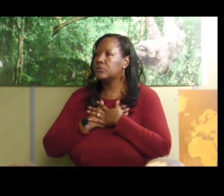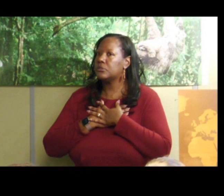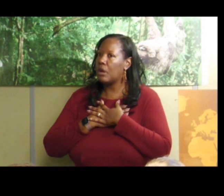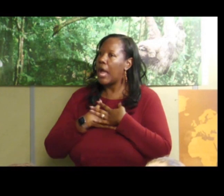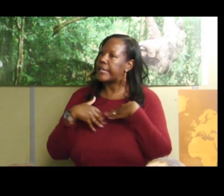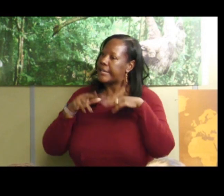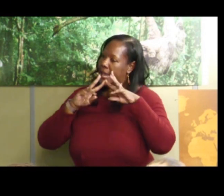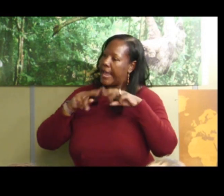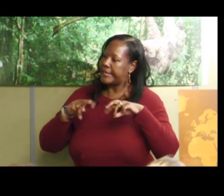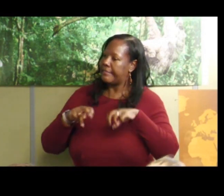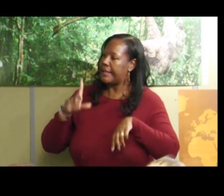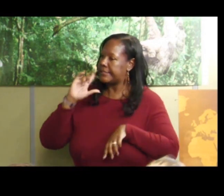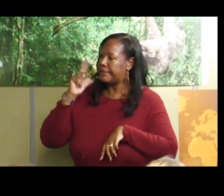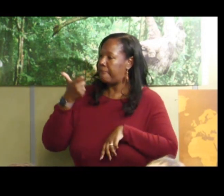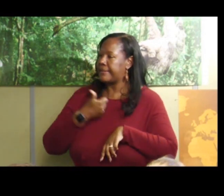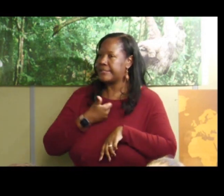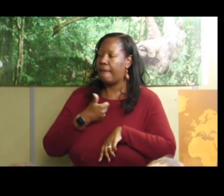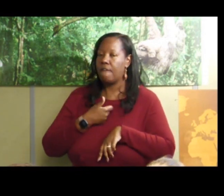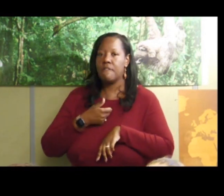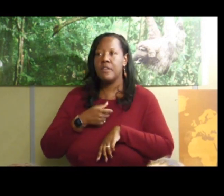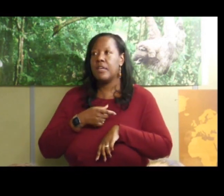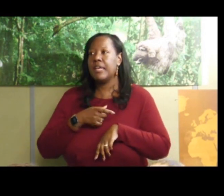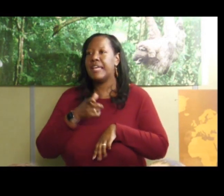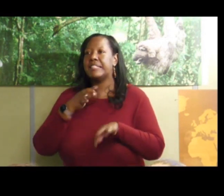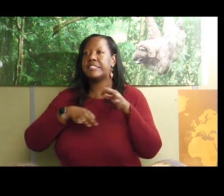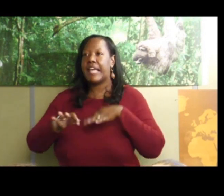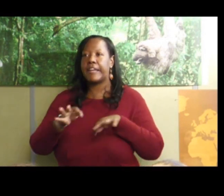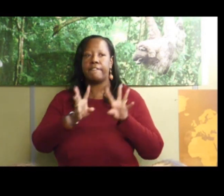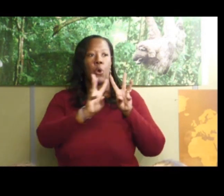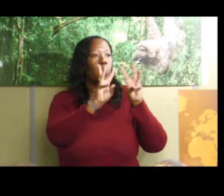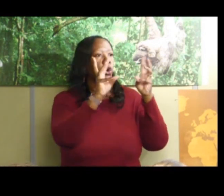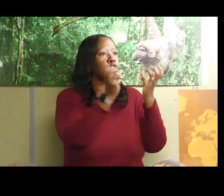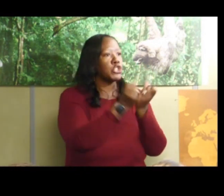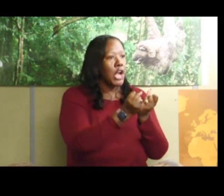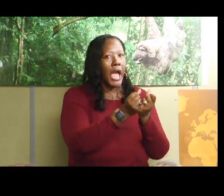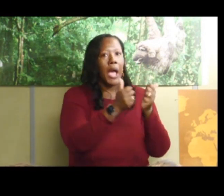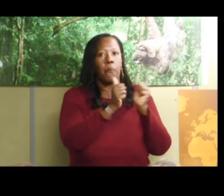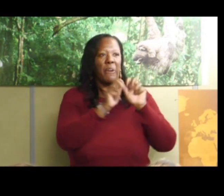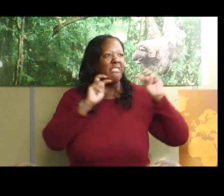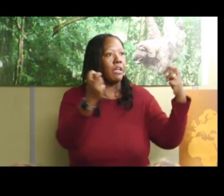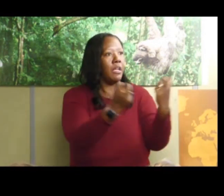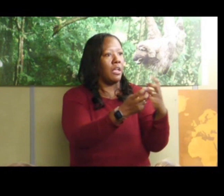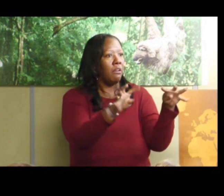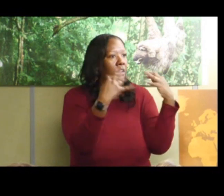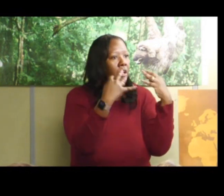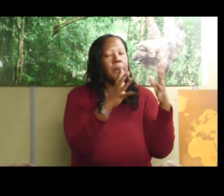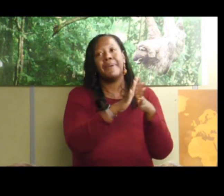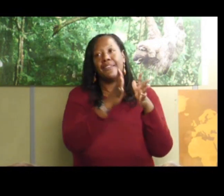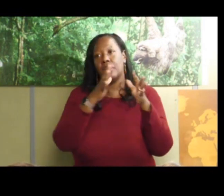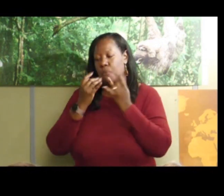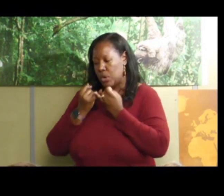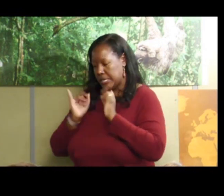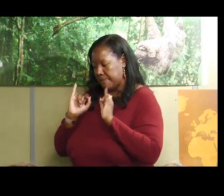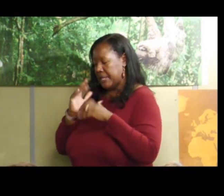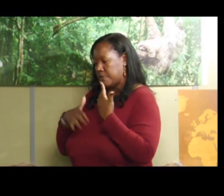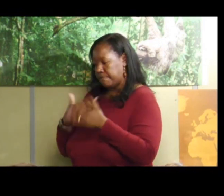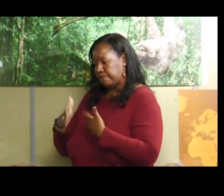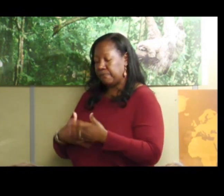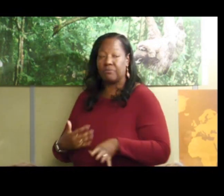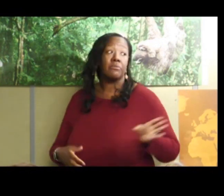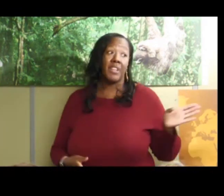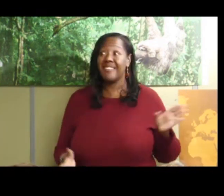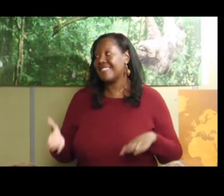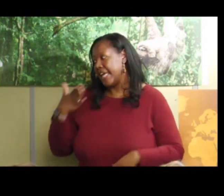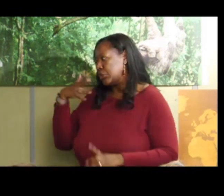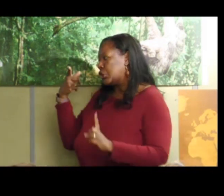it on your own, not say in a workshop with your colleagues, and think through things on your own time. I think that's a really good point.